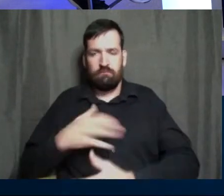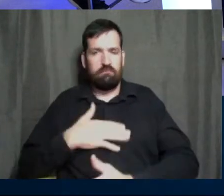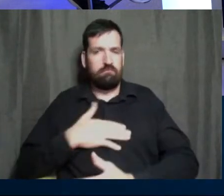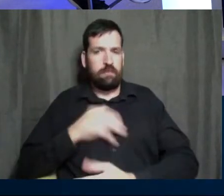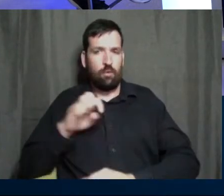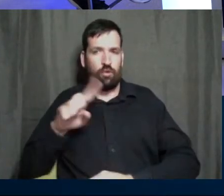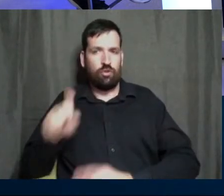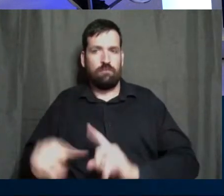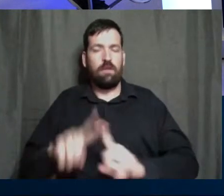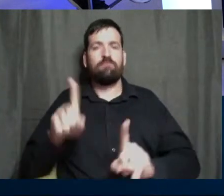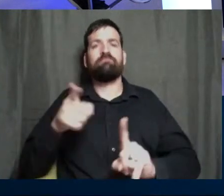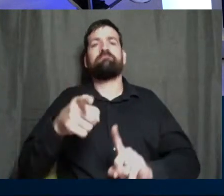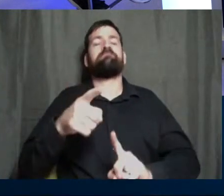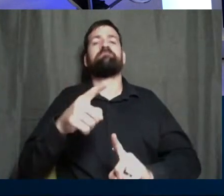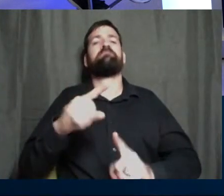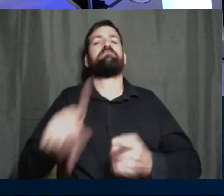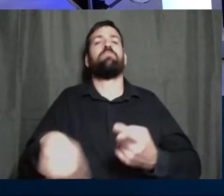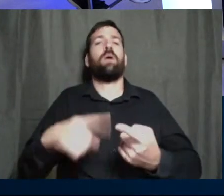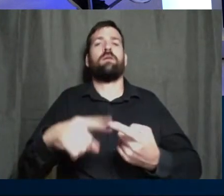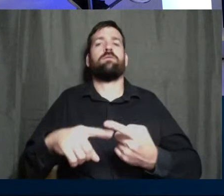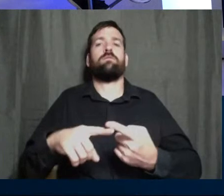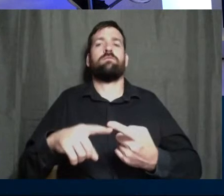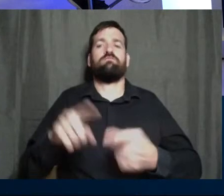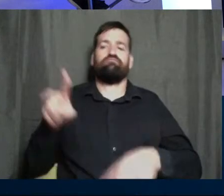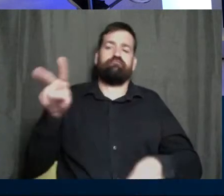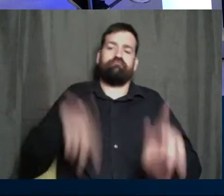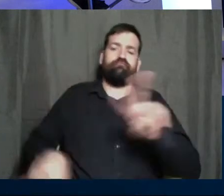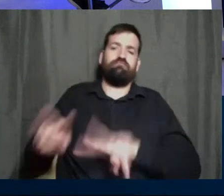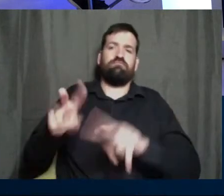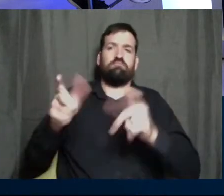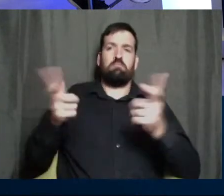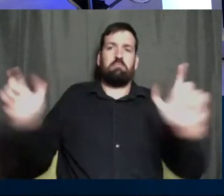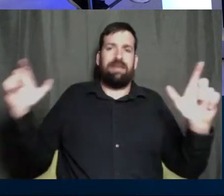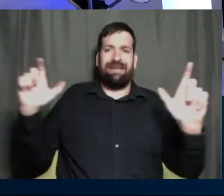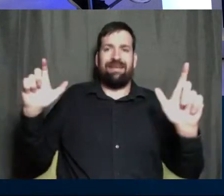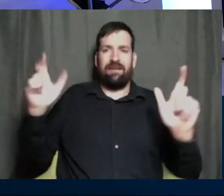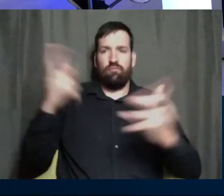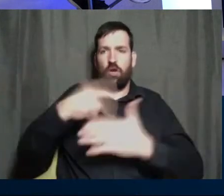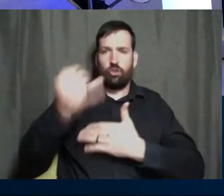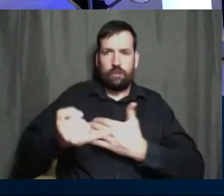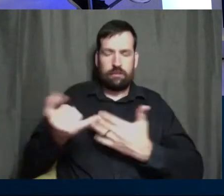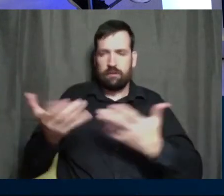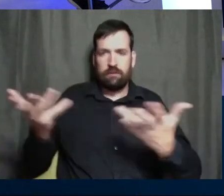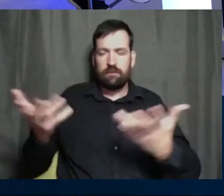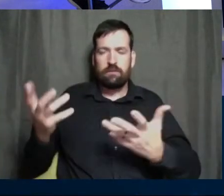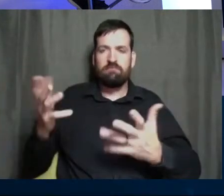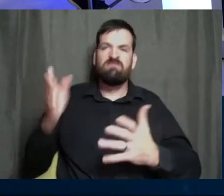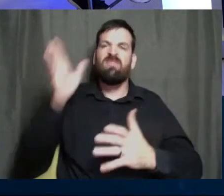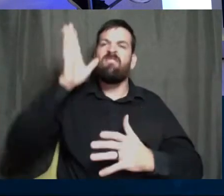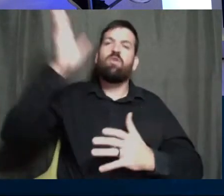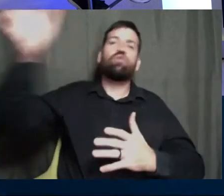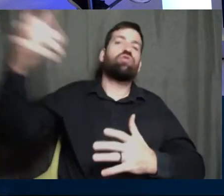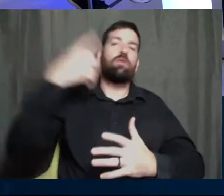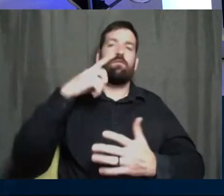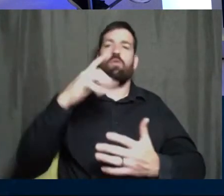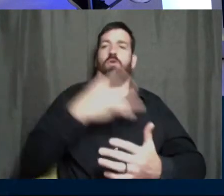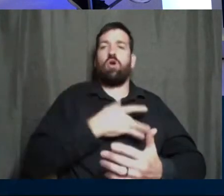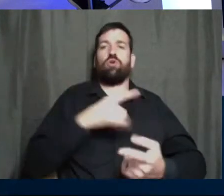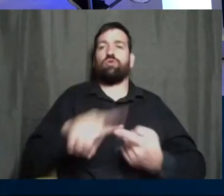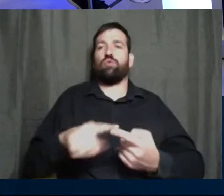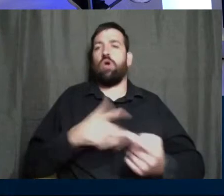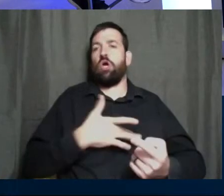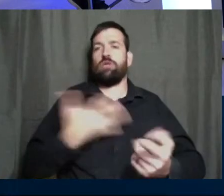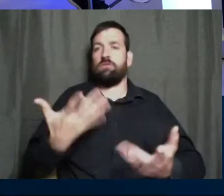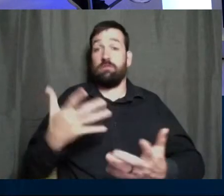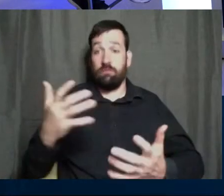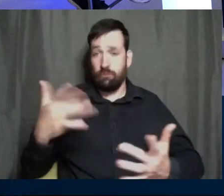consider when you're looking at bigger healthcare projects, and just kind of what the future holds with heart to heart, and what concerns you have.